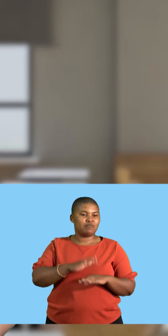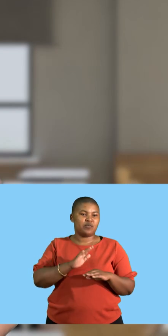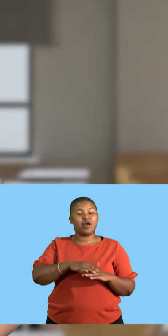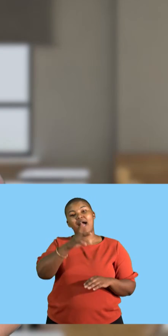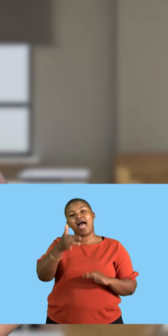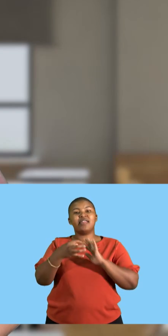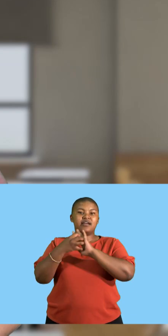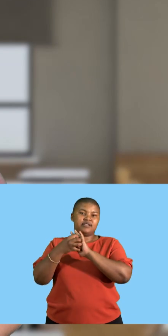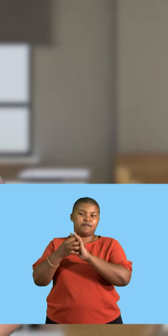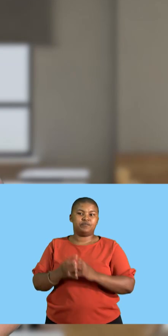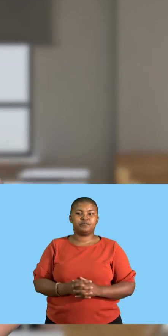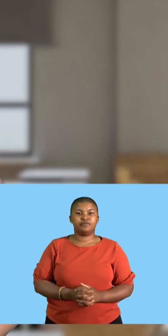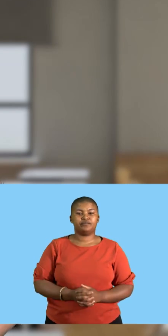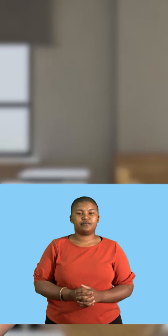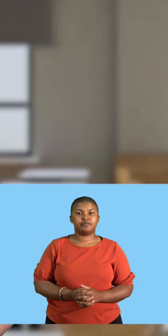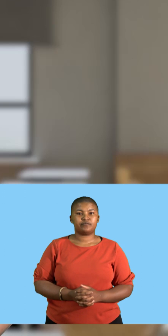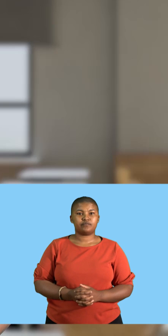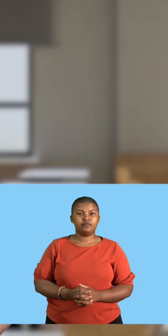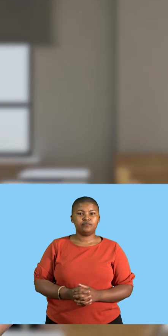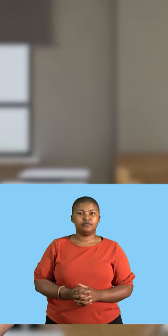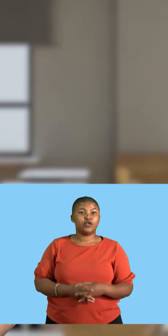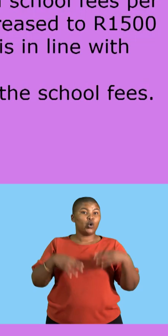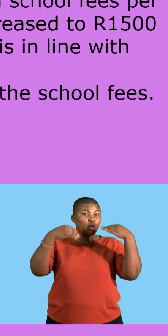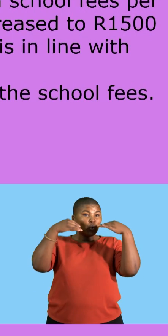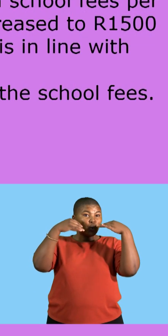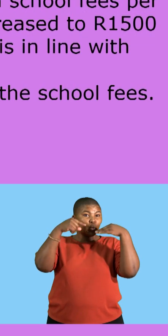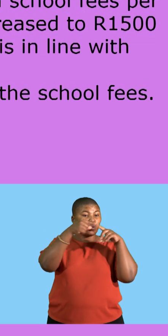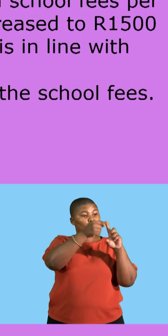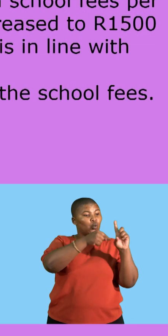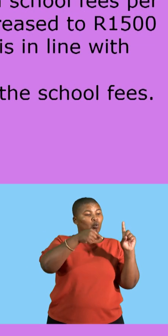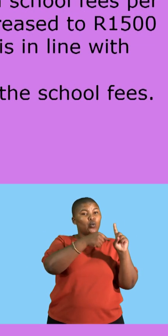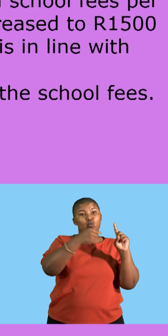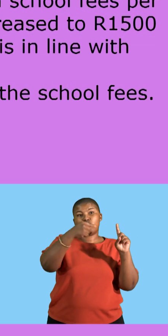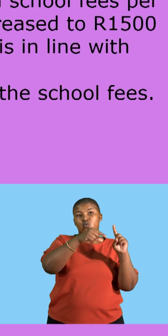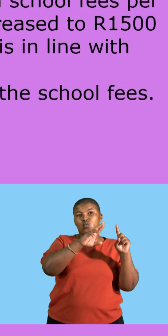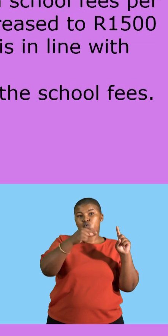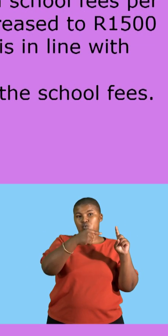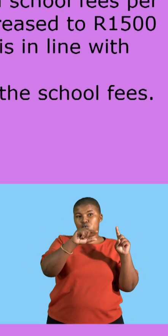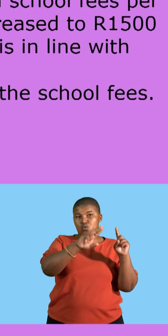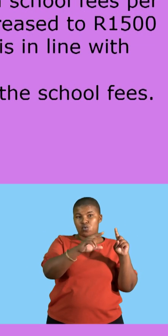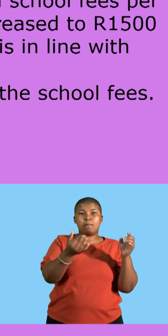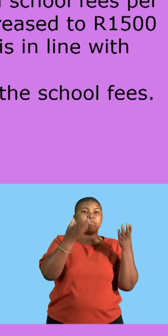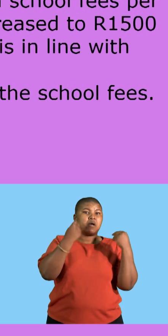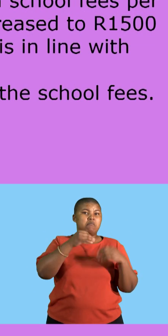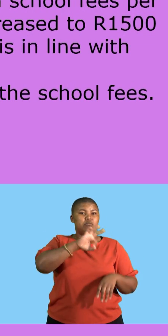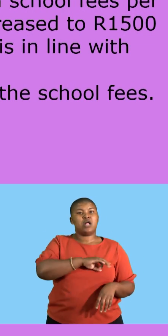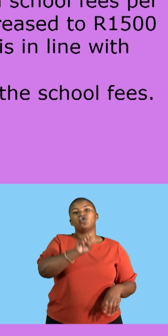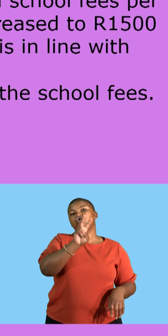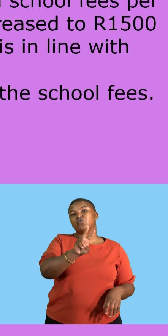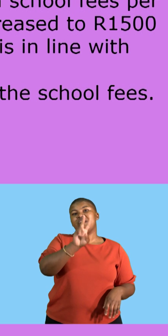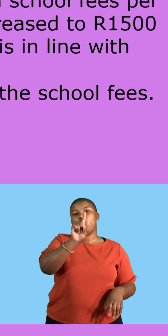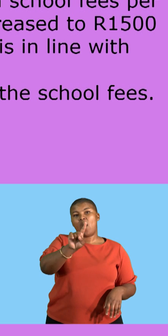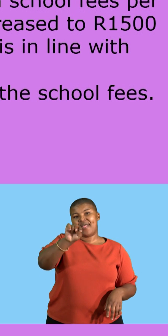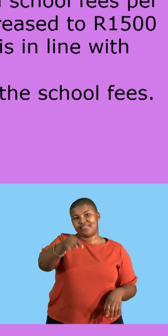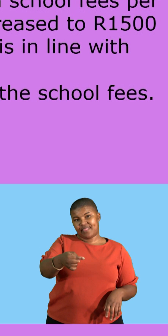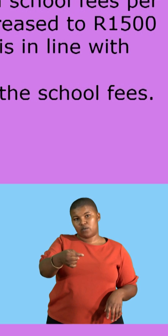at another example. Gugu earns 21,000 Rand per month and pays 1,200 Rand